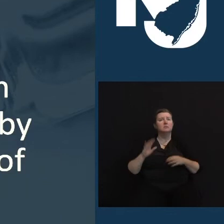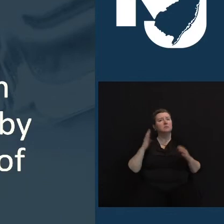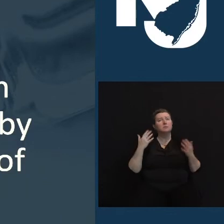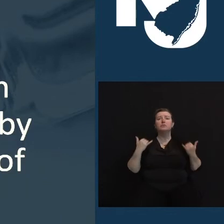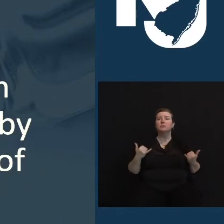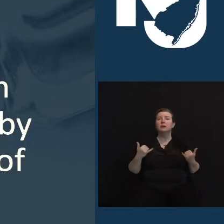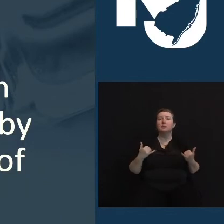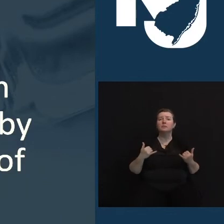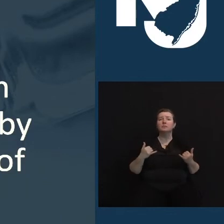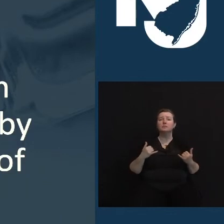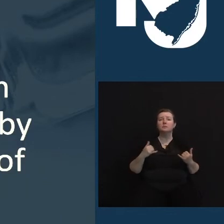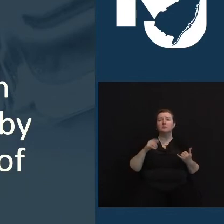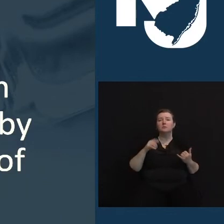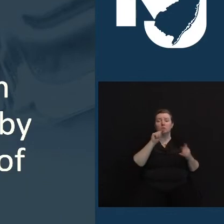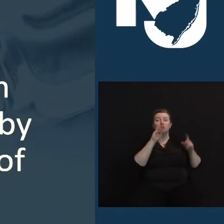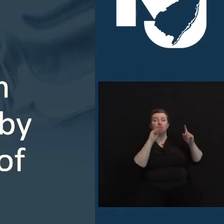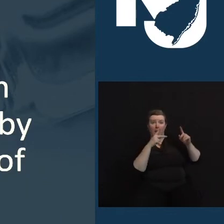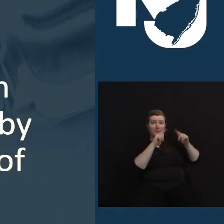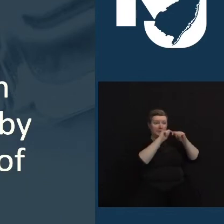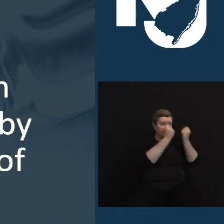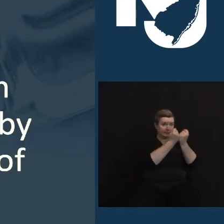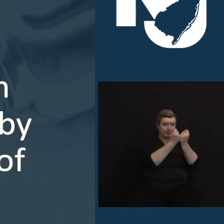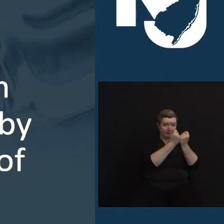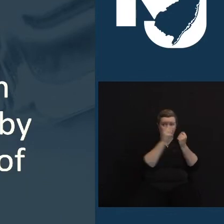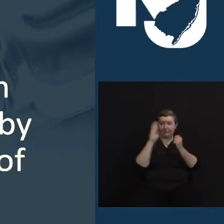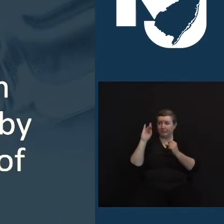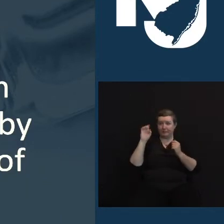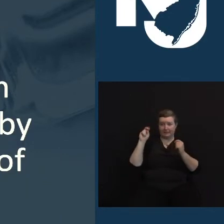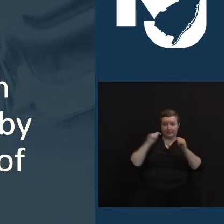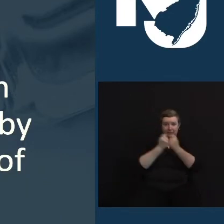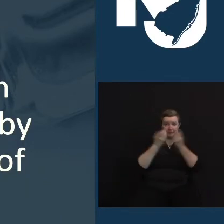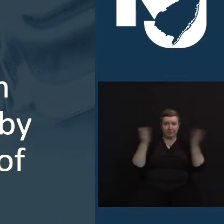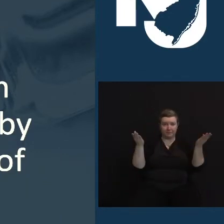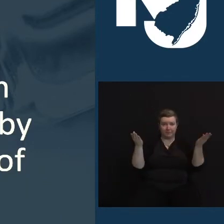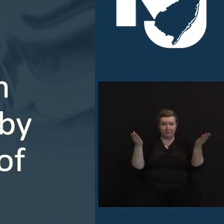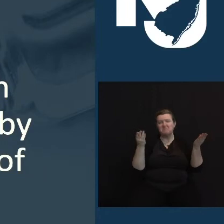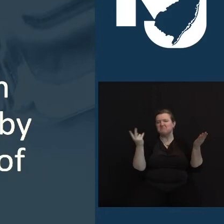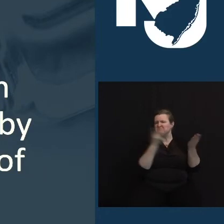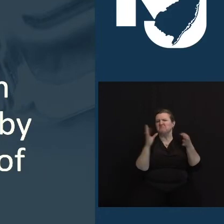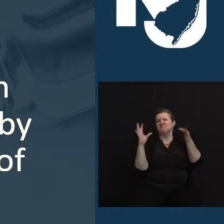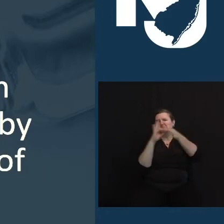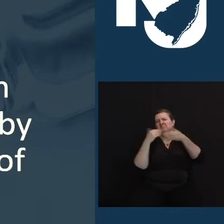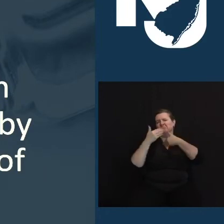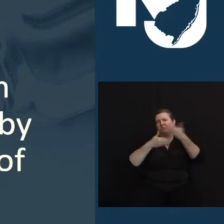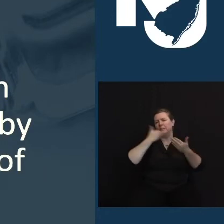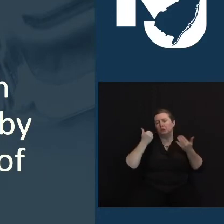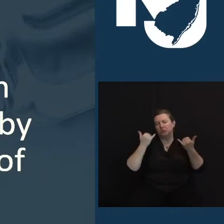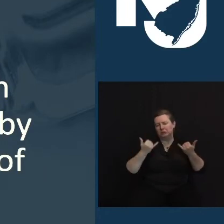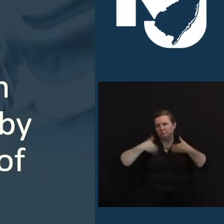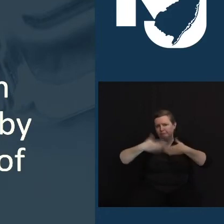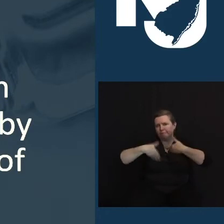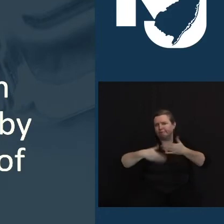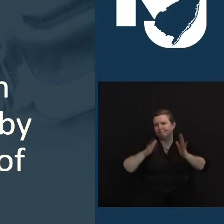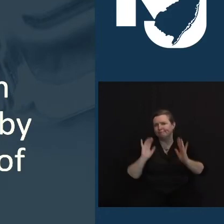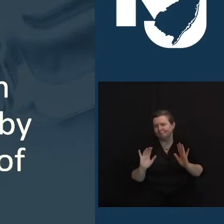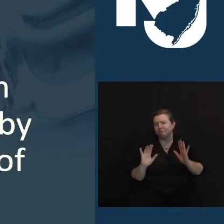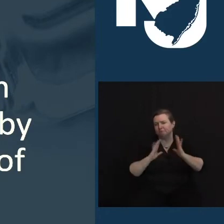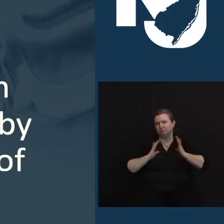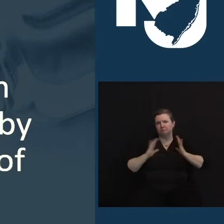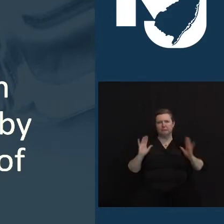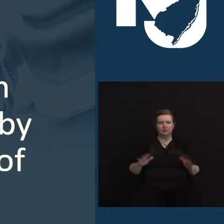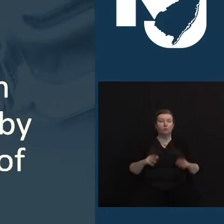with on a regular basis. We have set the infrastructure we need to do this job, and we are now ready to begin